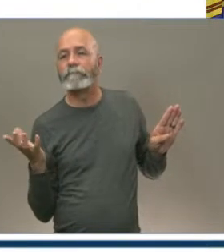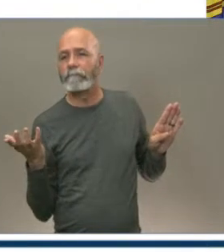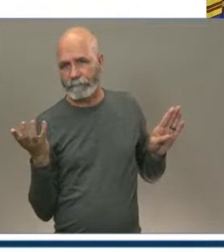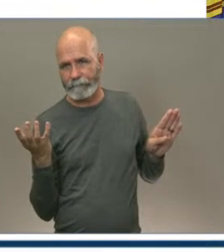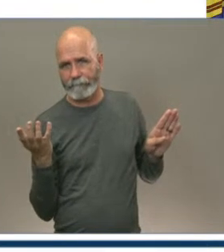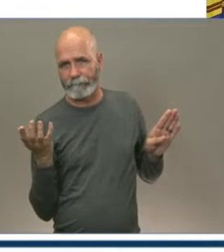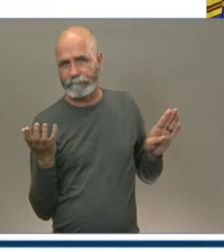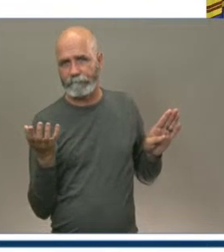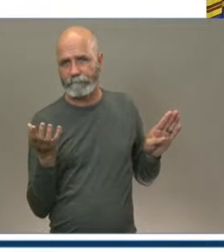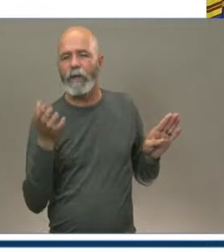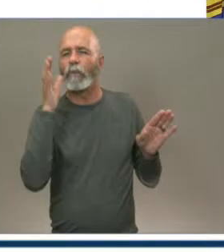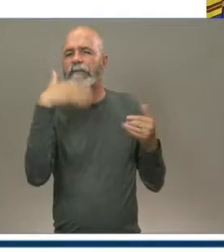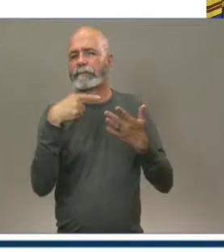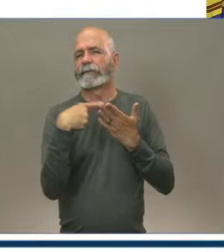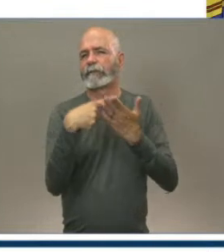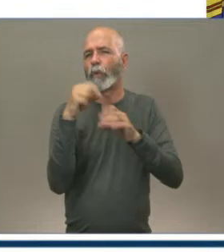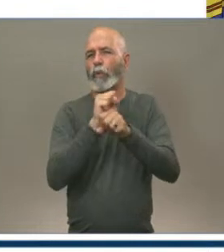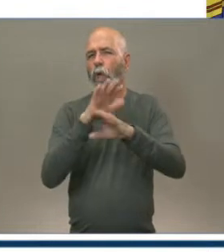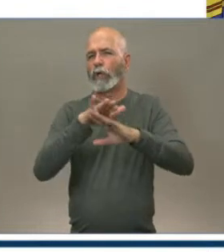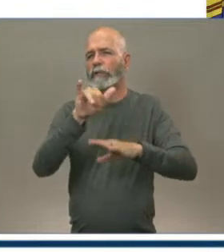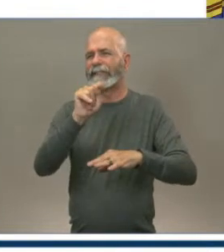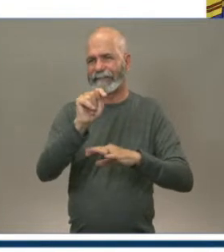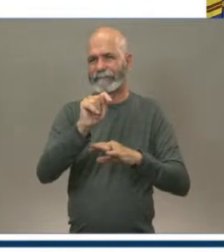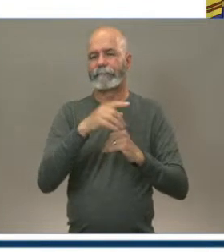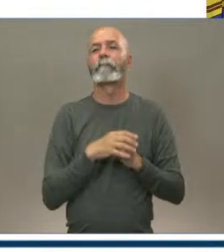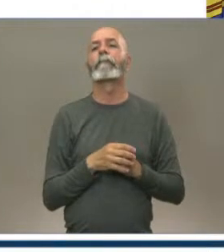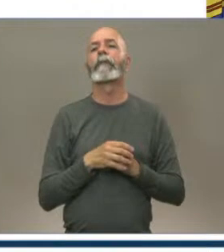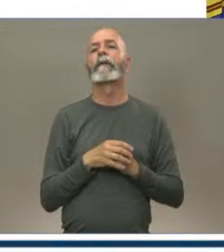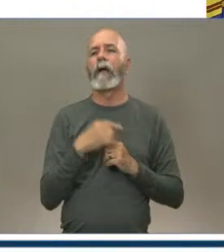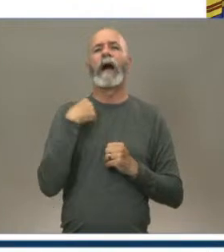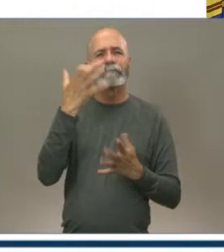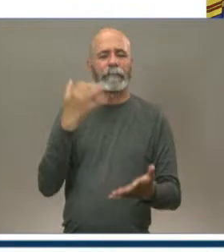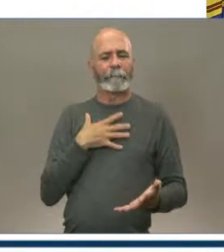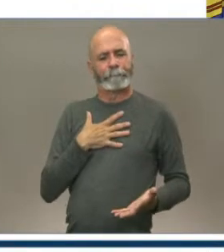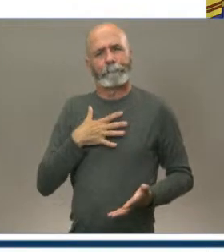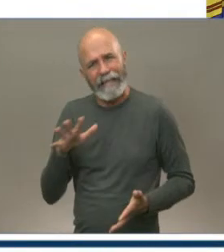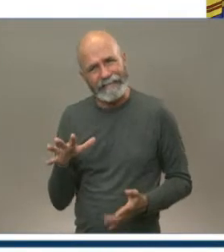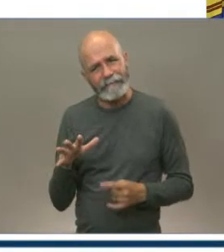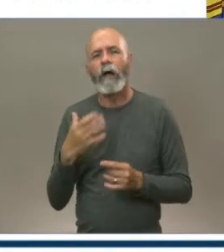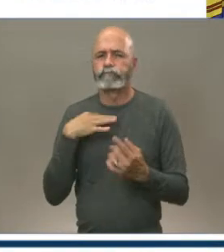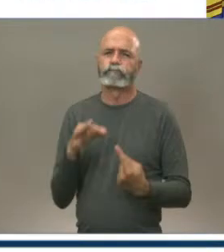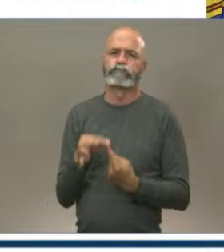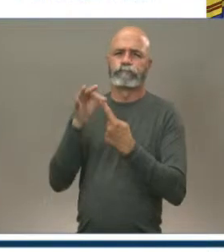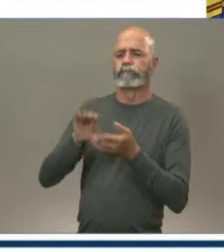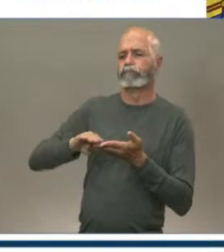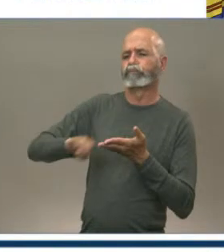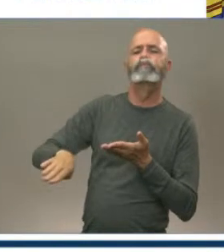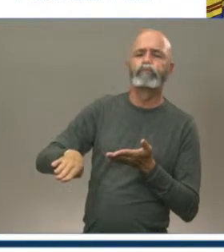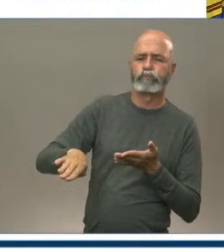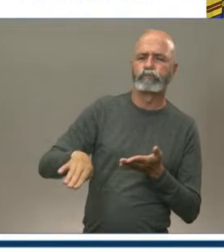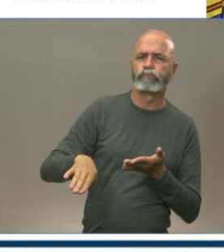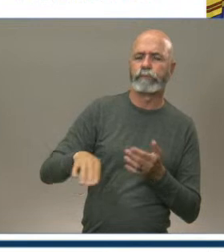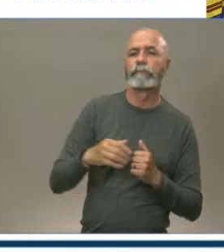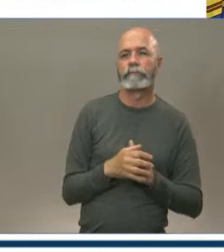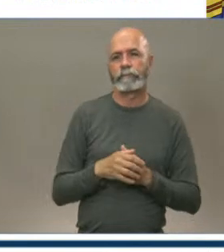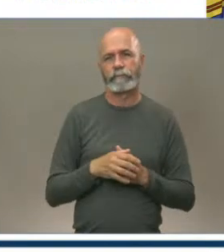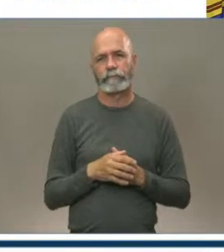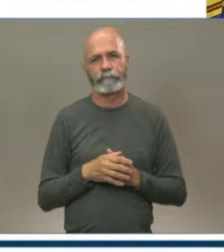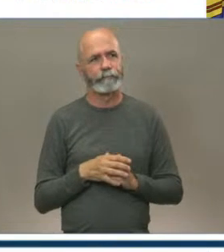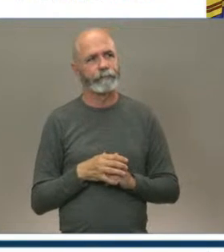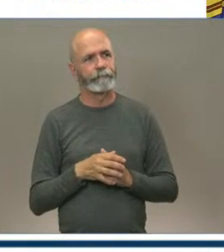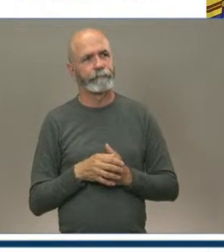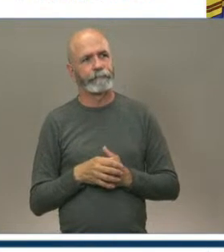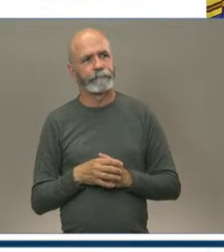have a follow-up? Yes. I'd also like to ask Premier Rankin if you have any